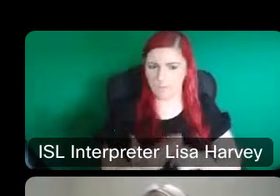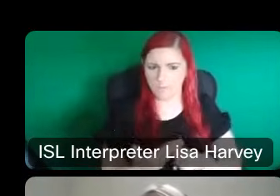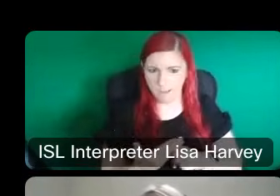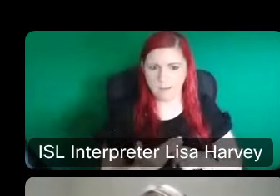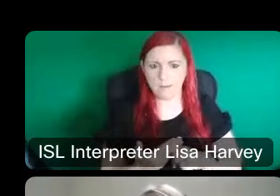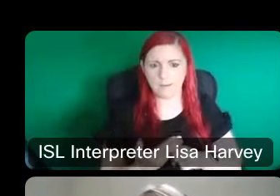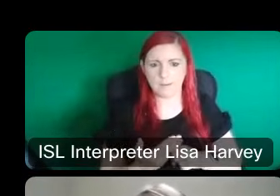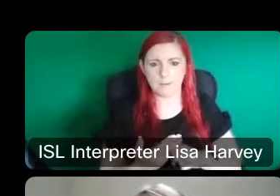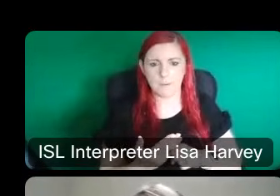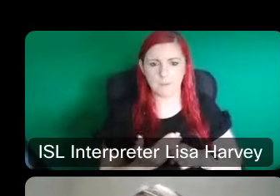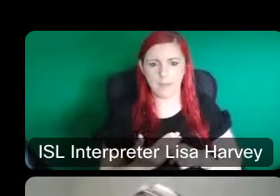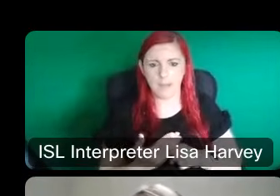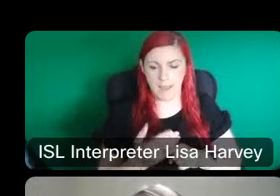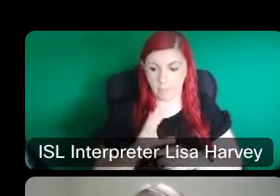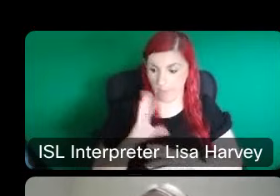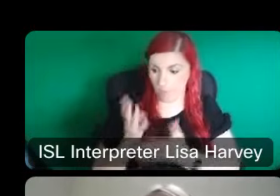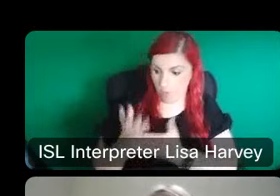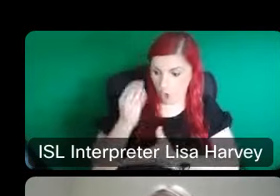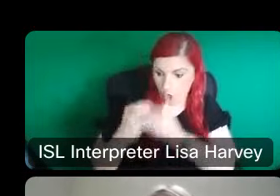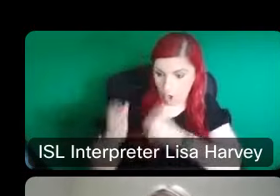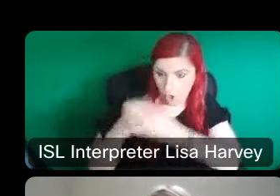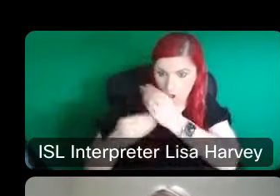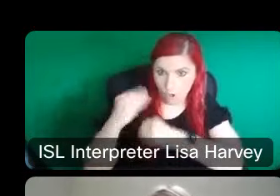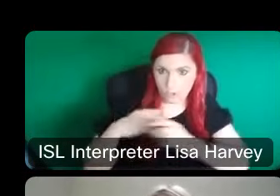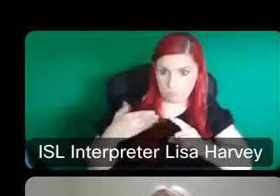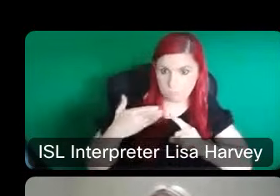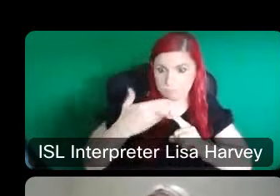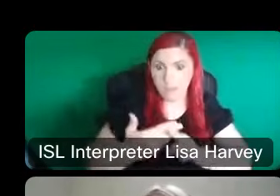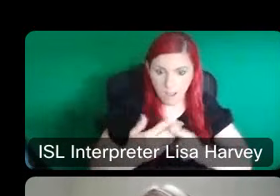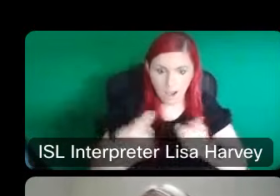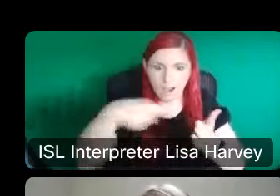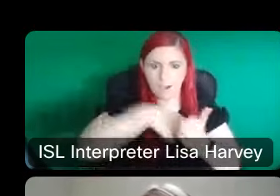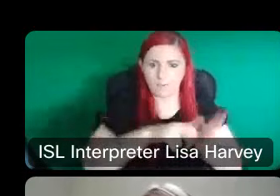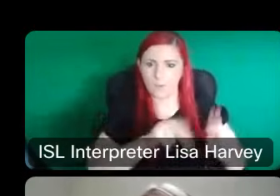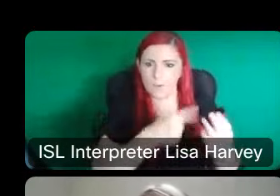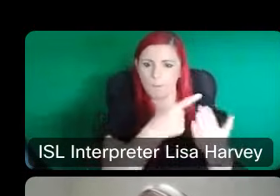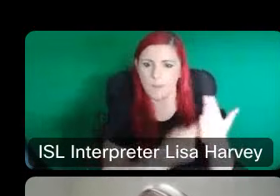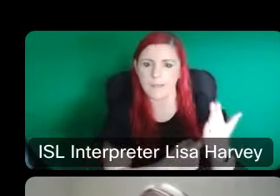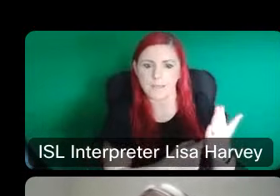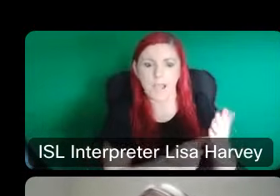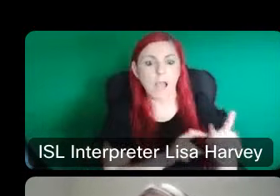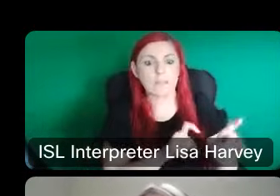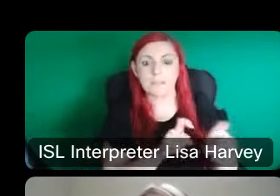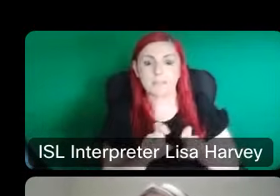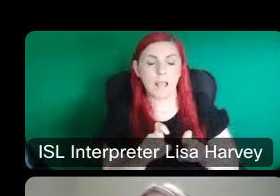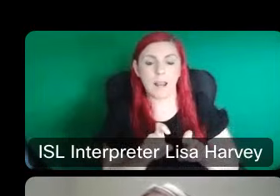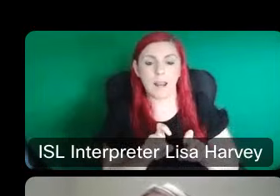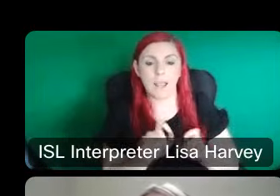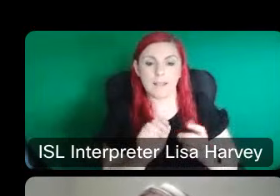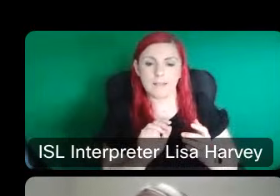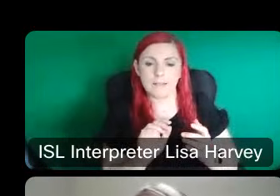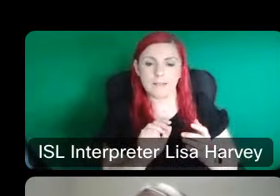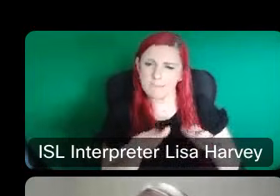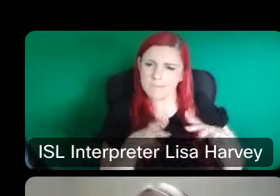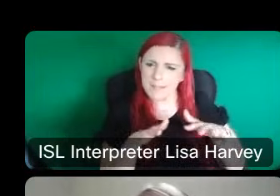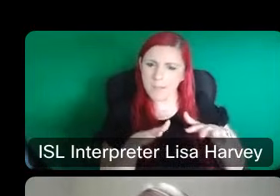and the learning that we've amassed over that time. And it still resembles a lot of some of the kind of key